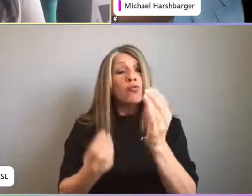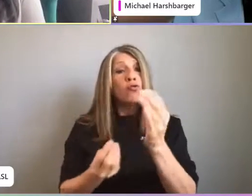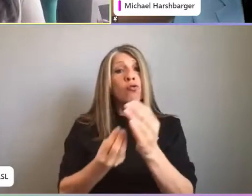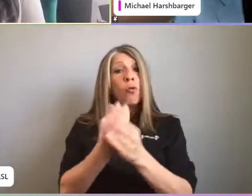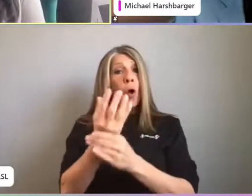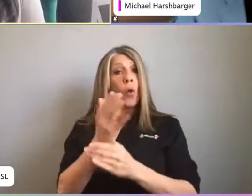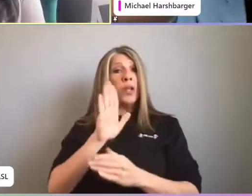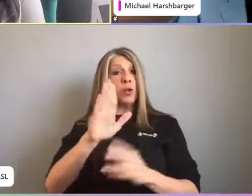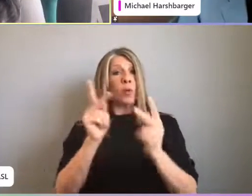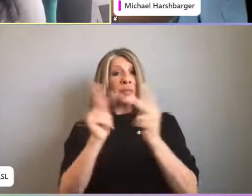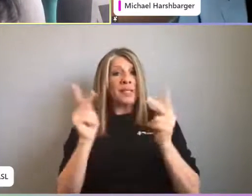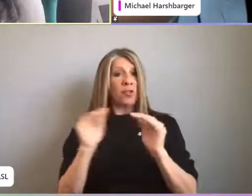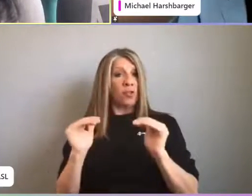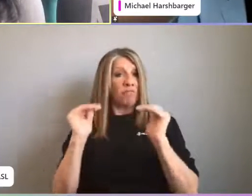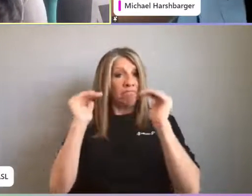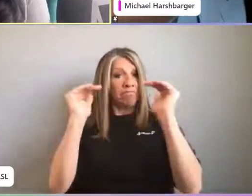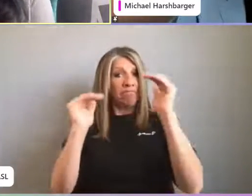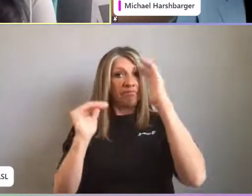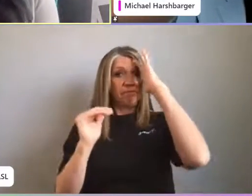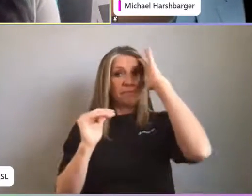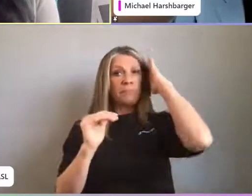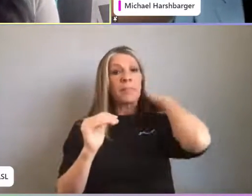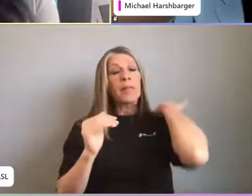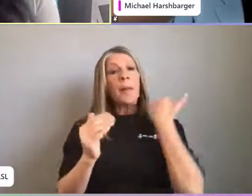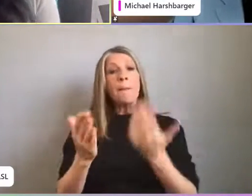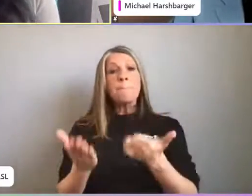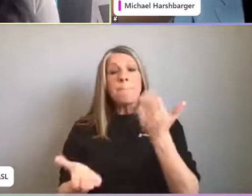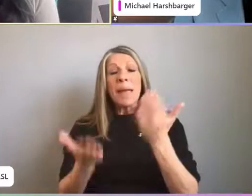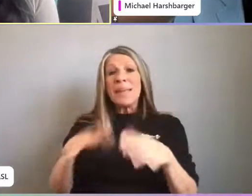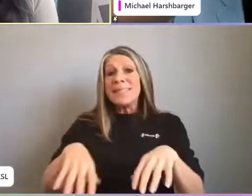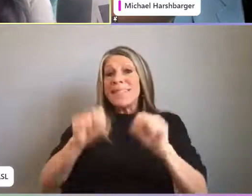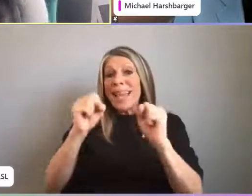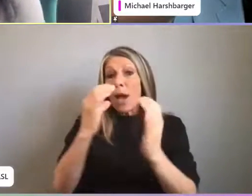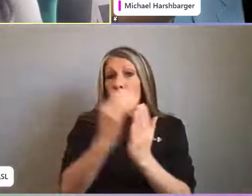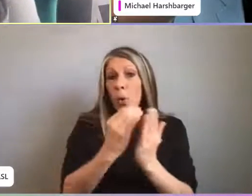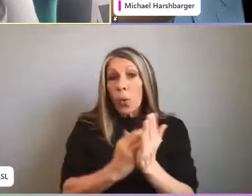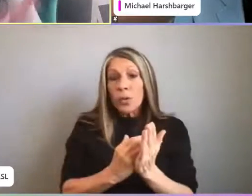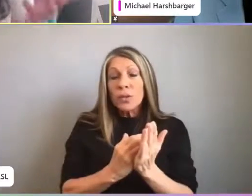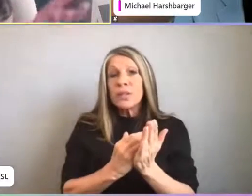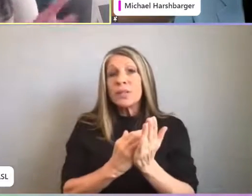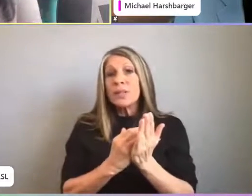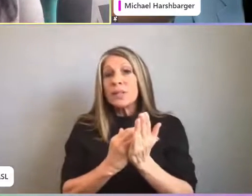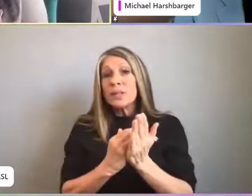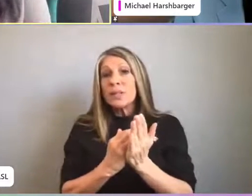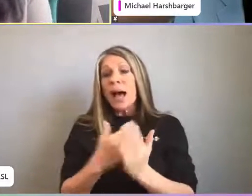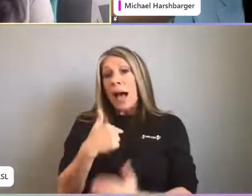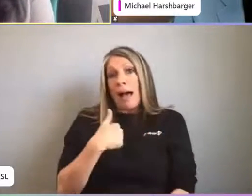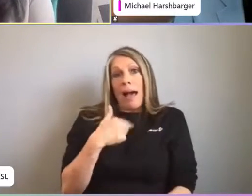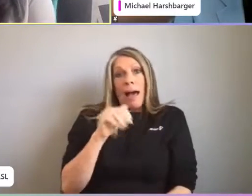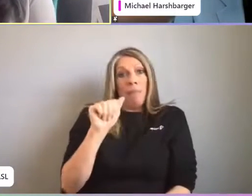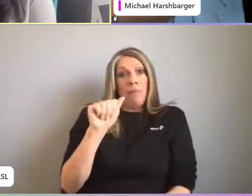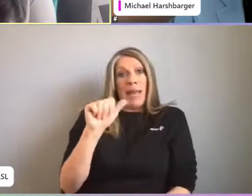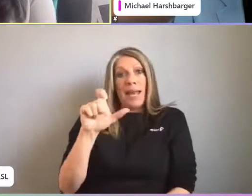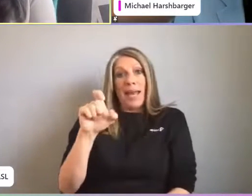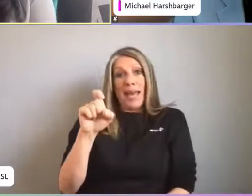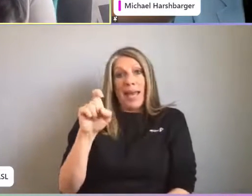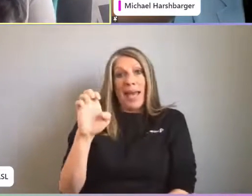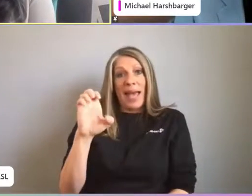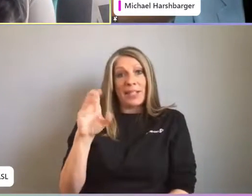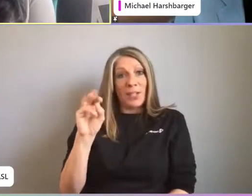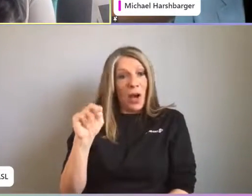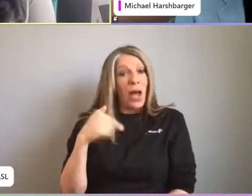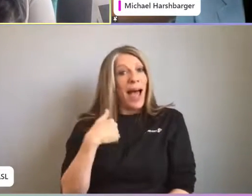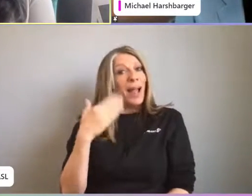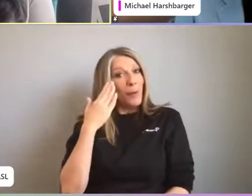within your position. So maybe it's take a course. I'm at XCon, so, I do happen to know there